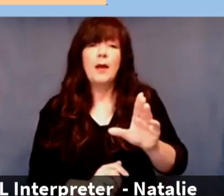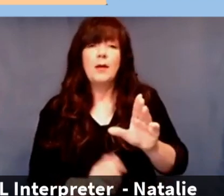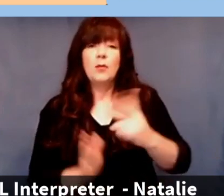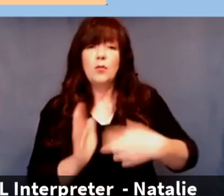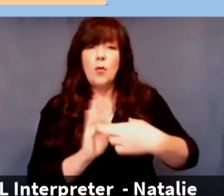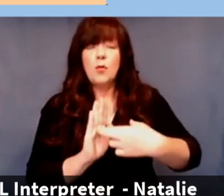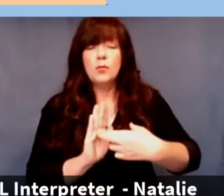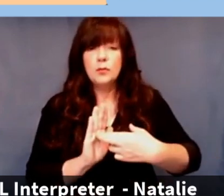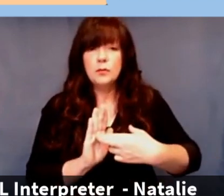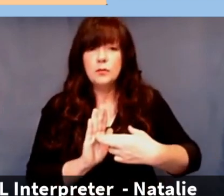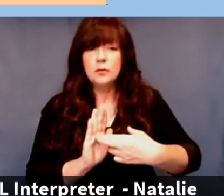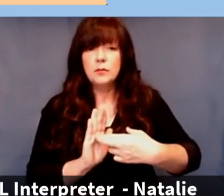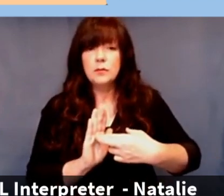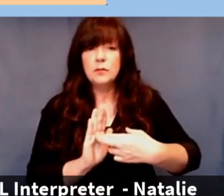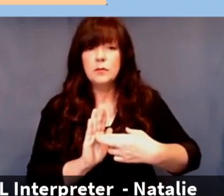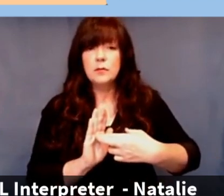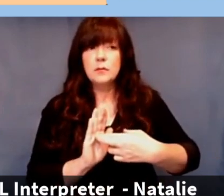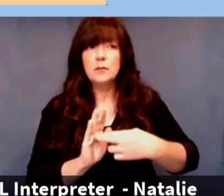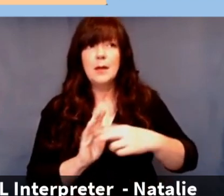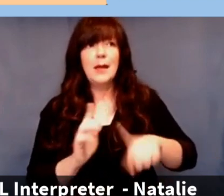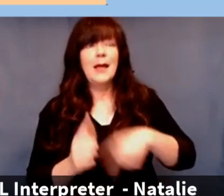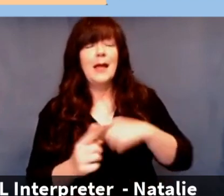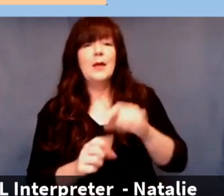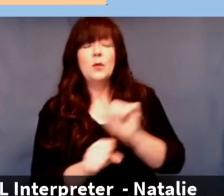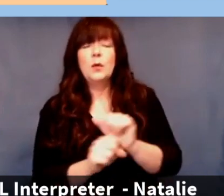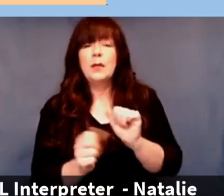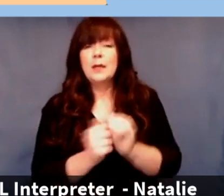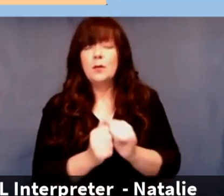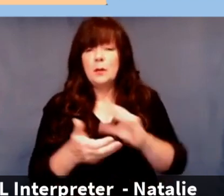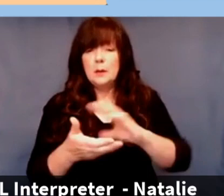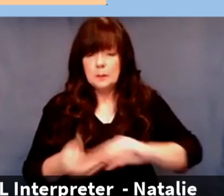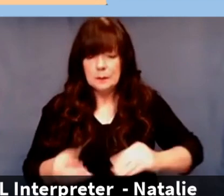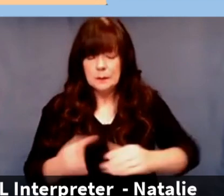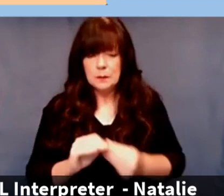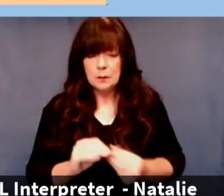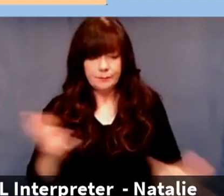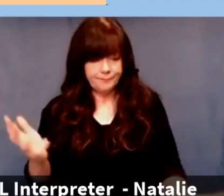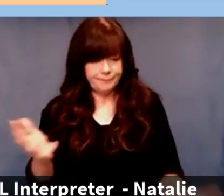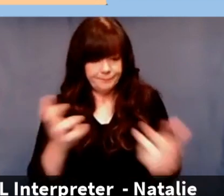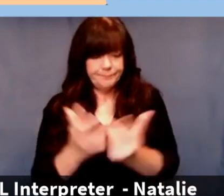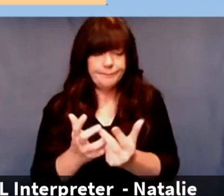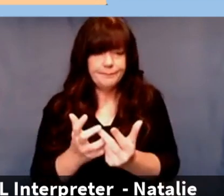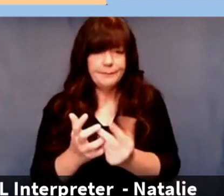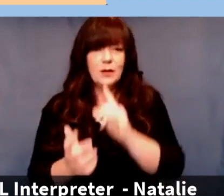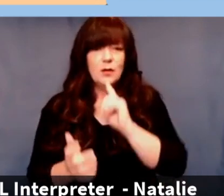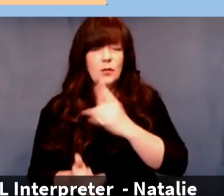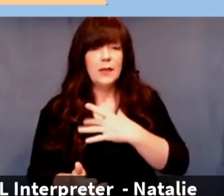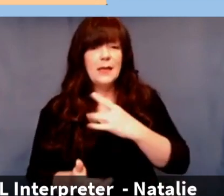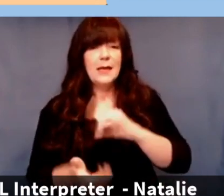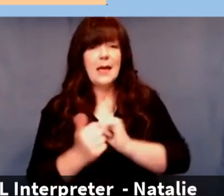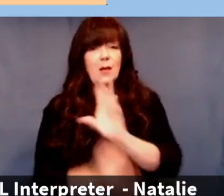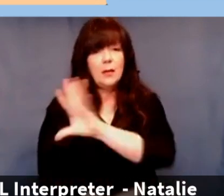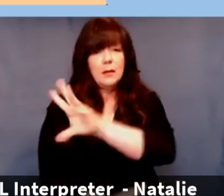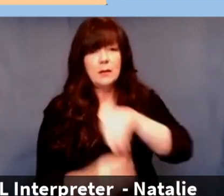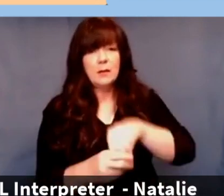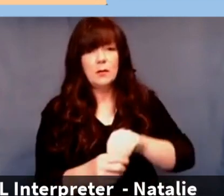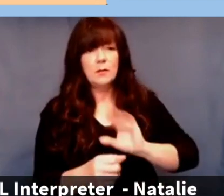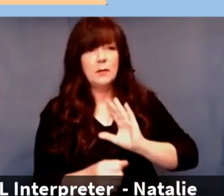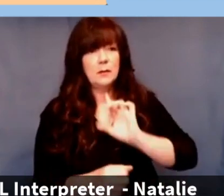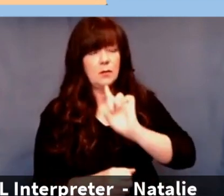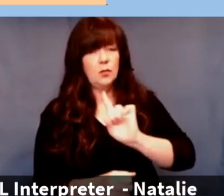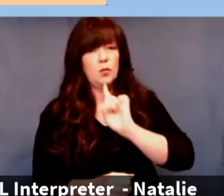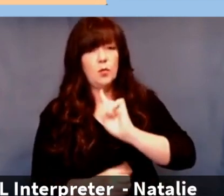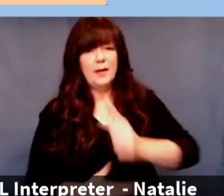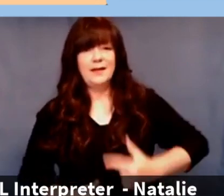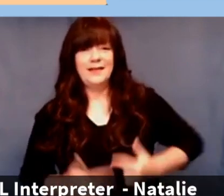just, like... And working with storylines, I really love how they incorporate, like, so much of our real life into